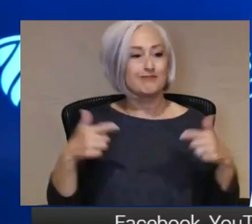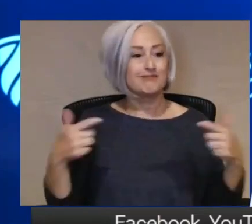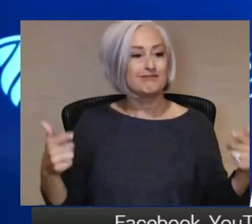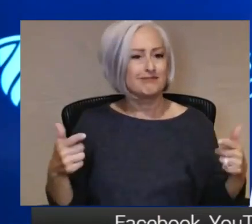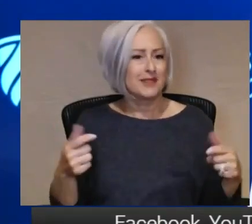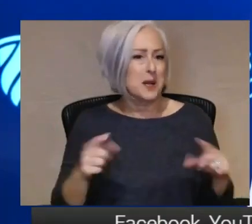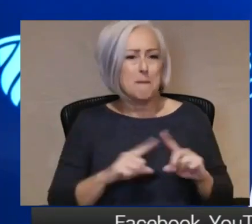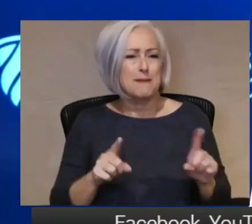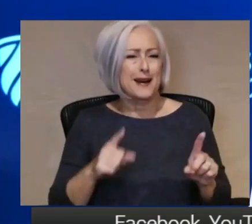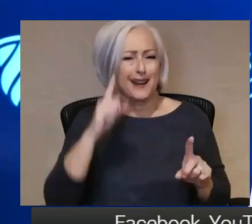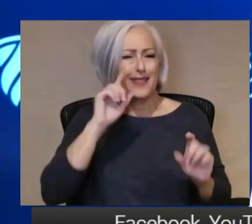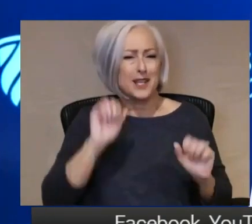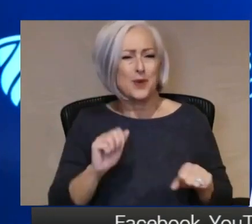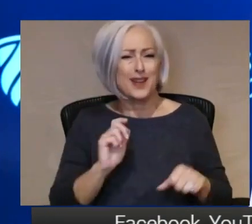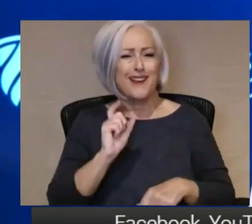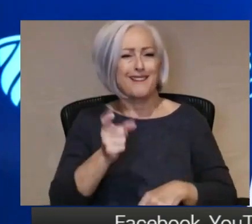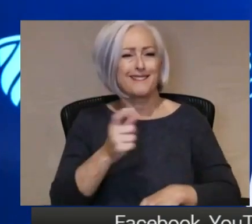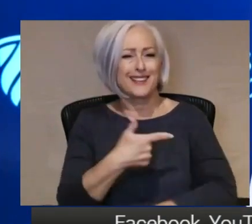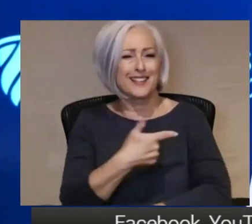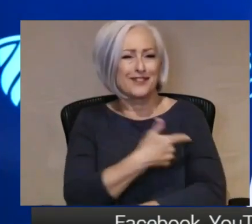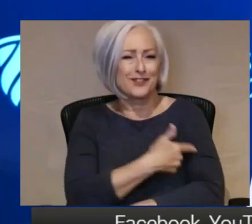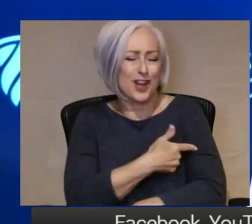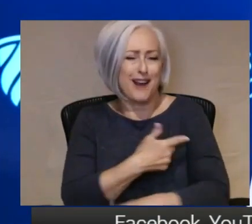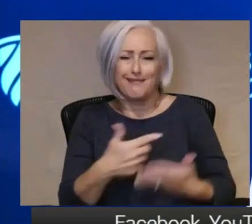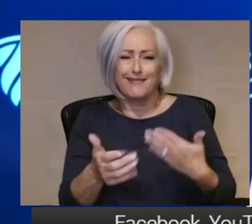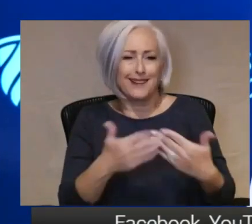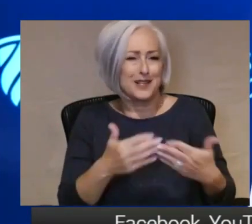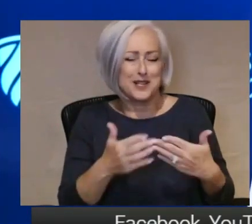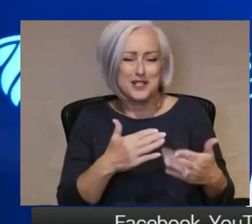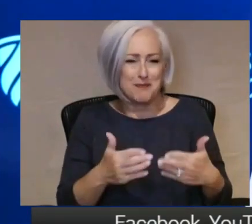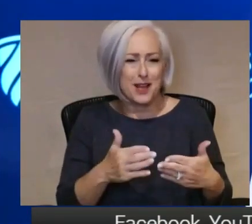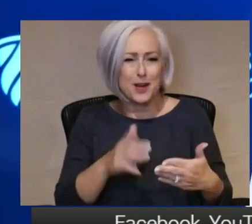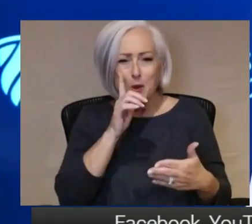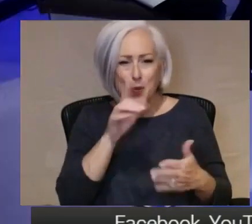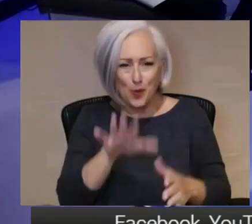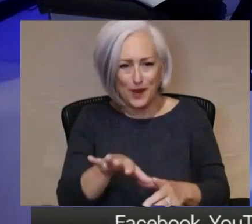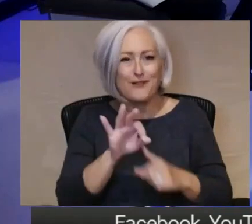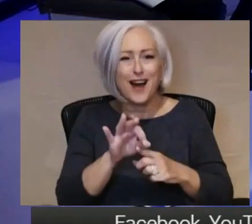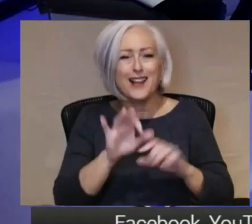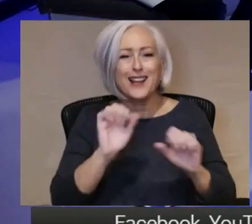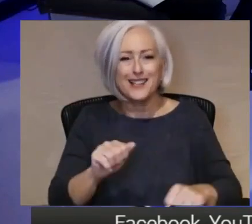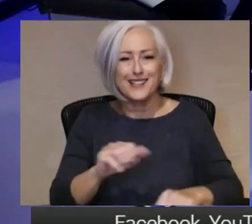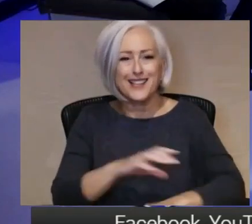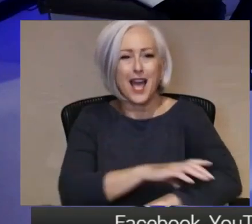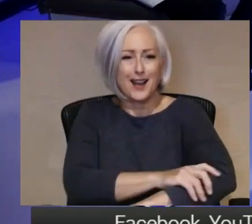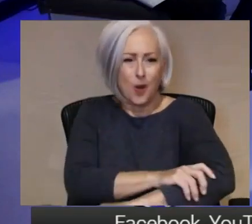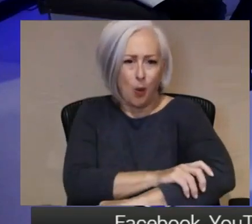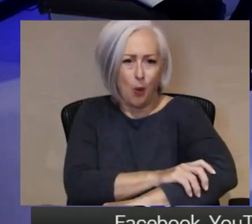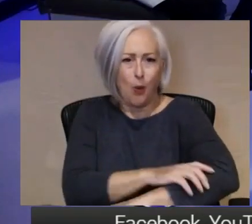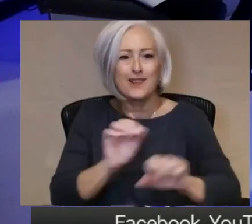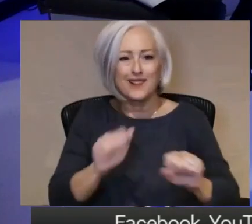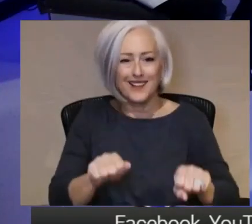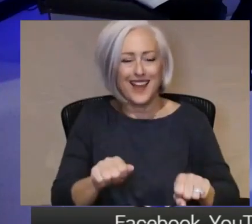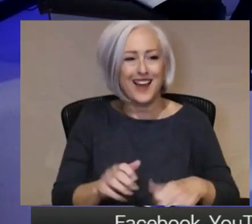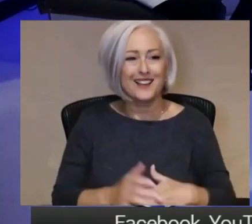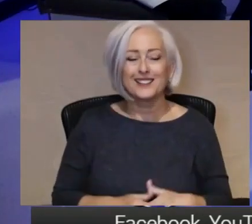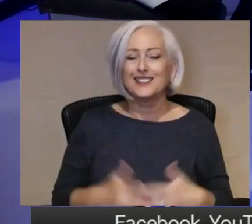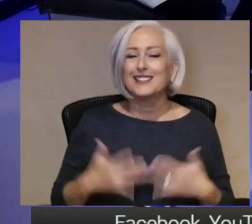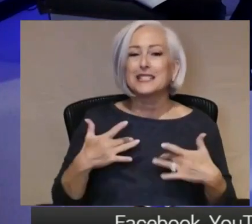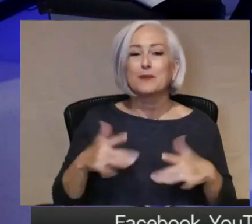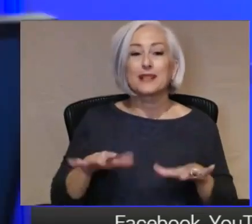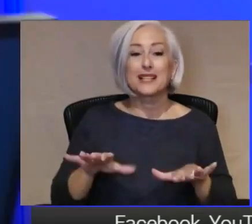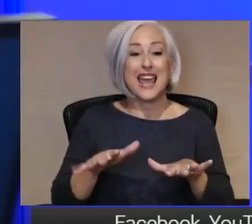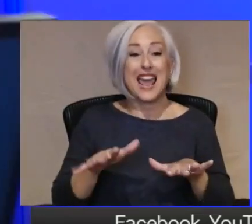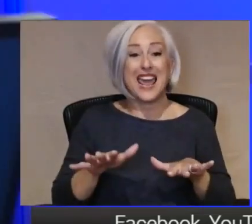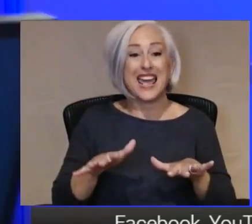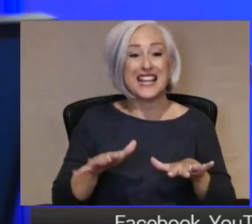way or the other because we can find it. We'll find a target. We'll make a move. We can hold it. Yes. You know, usually it's the hands that are shaking, not the arms.